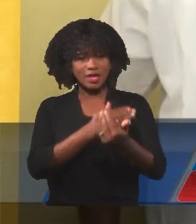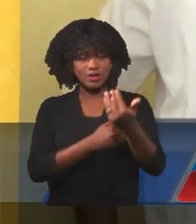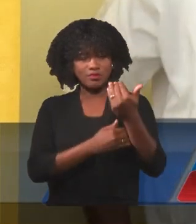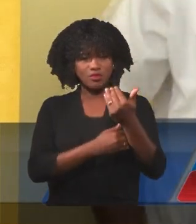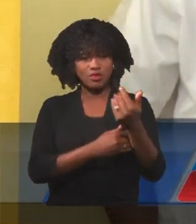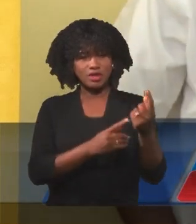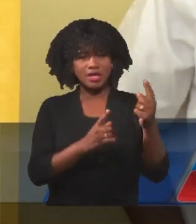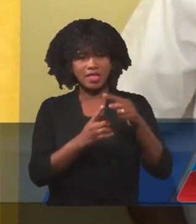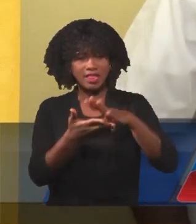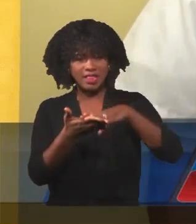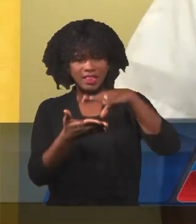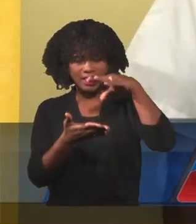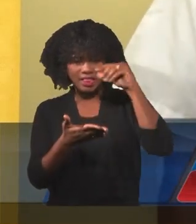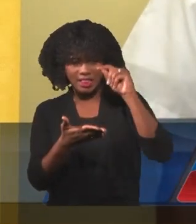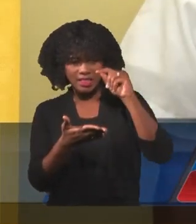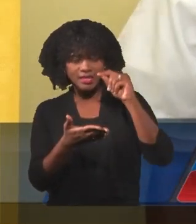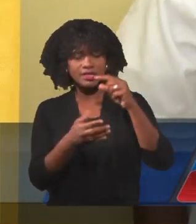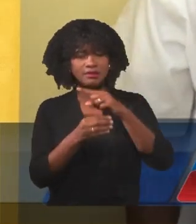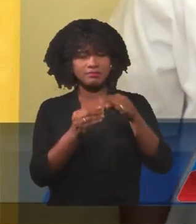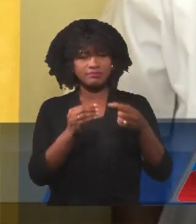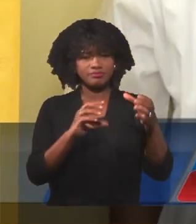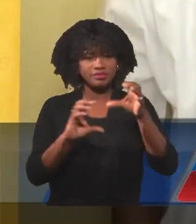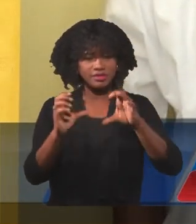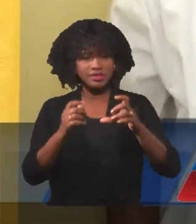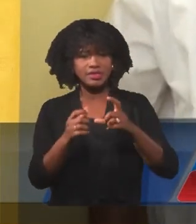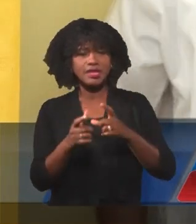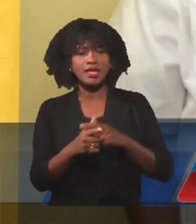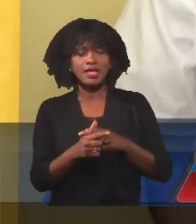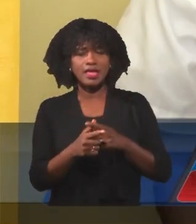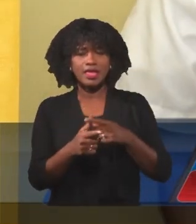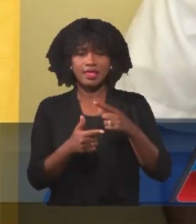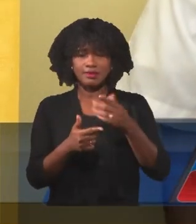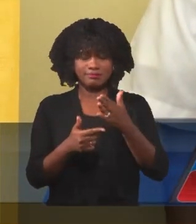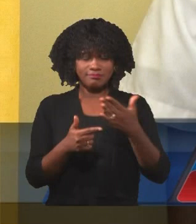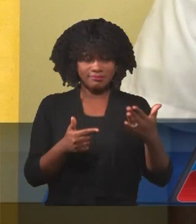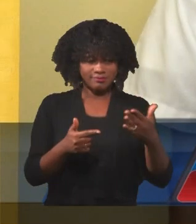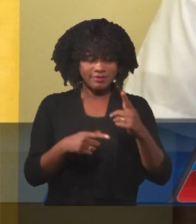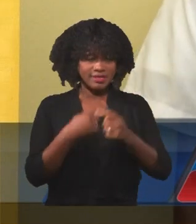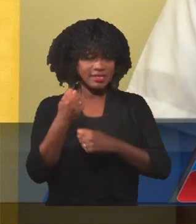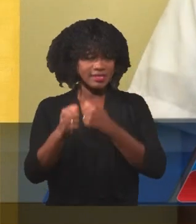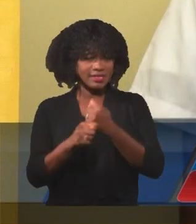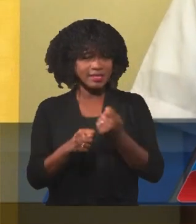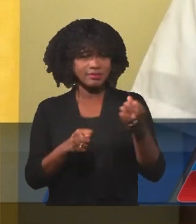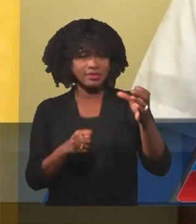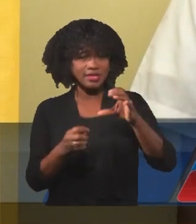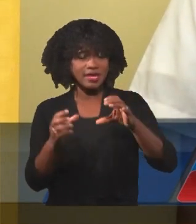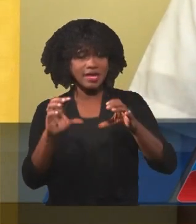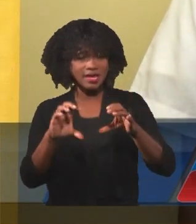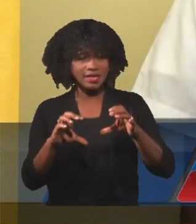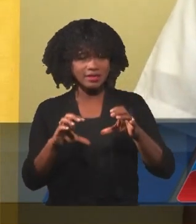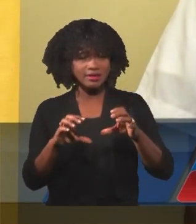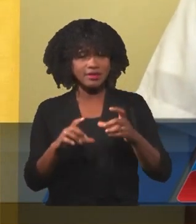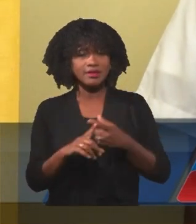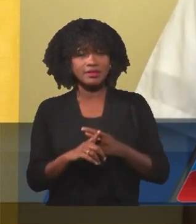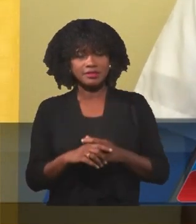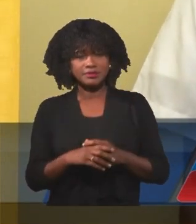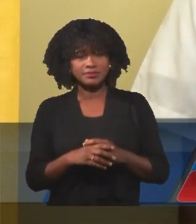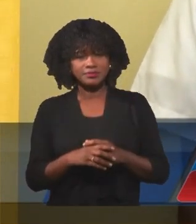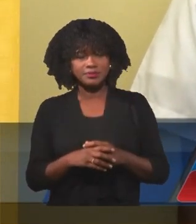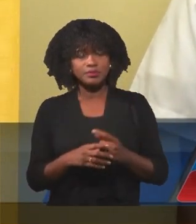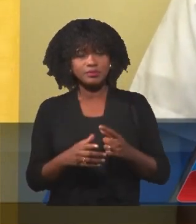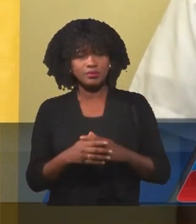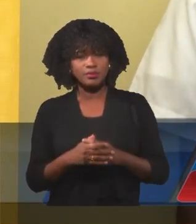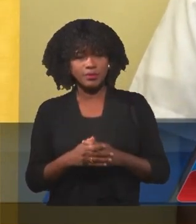learn theoretical work in organic chemistry, analytical chemistry, physical chemistry, and inorganic chemistry from our dedicated